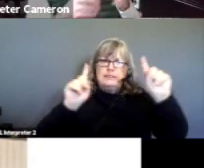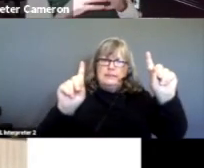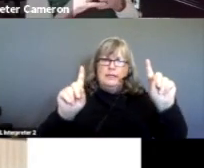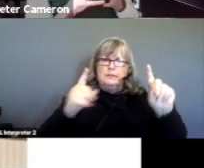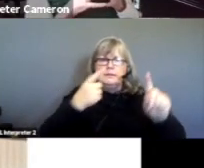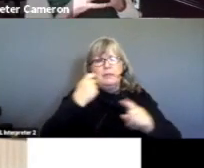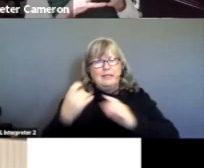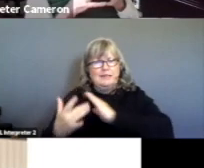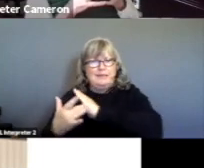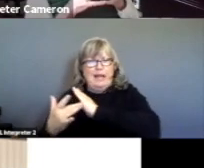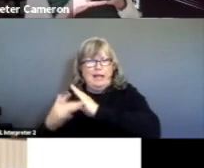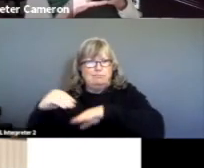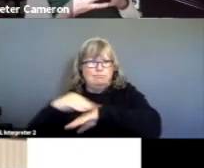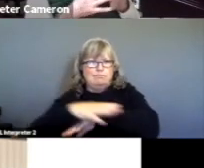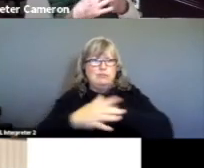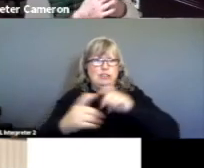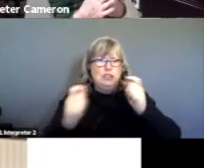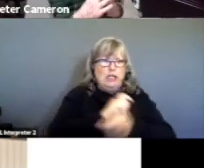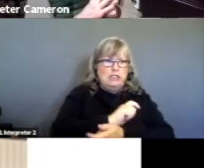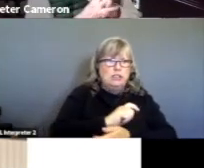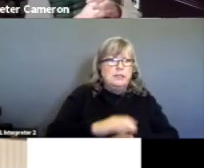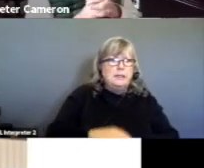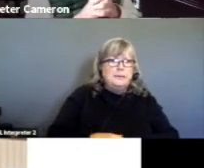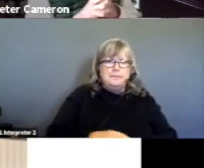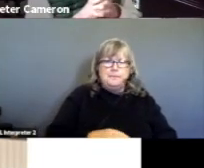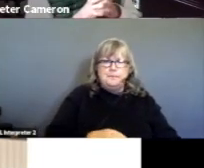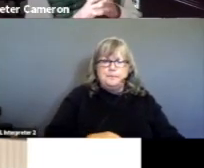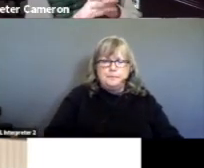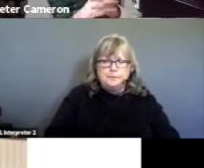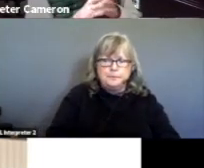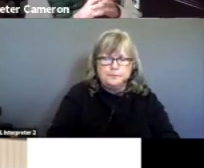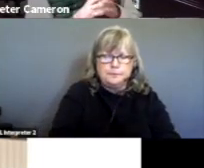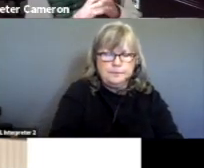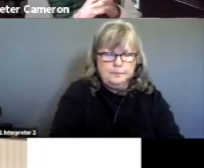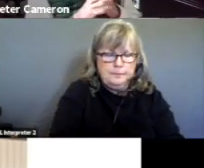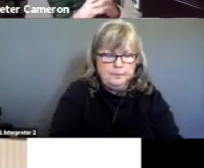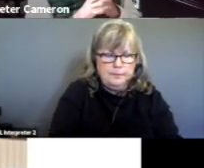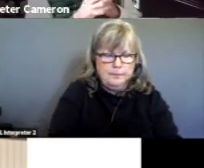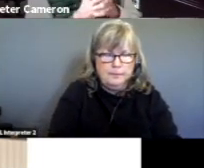Here's another smaller example, but a very interesting one that